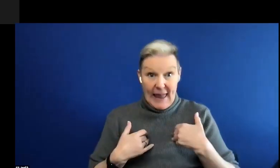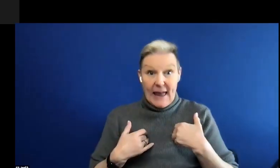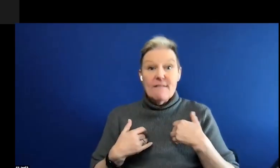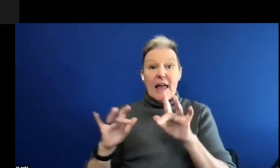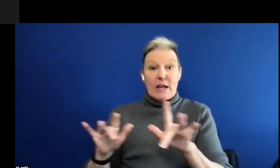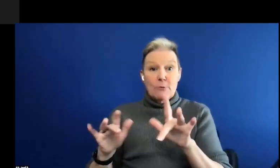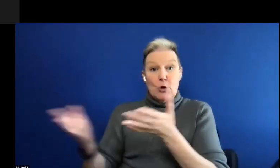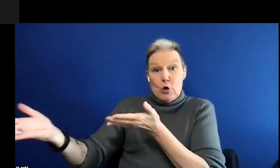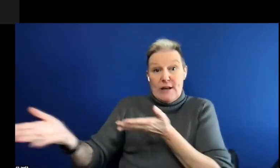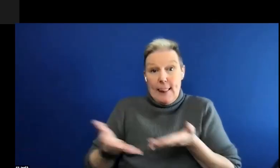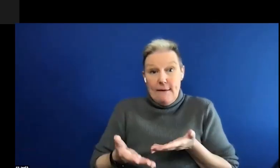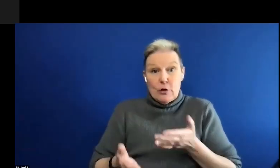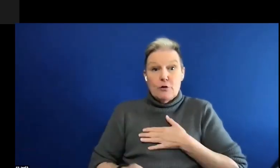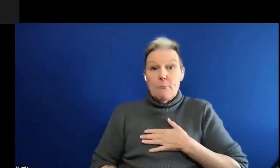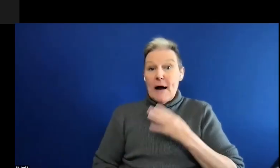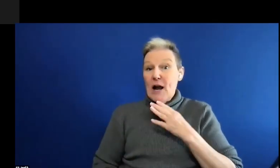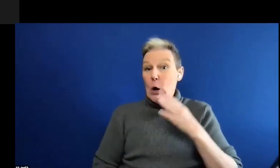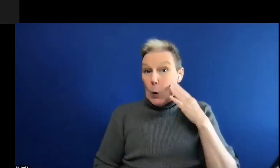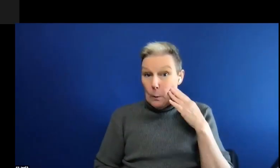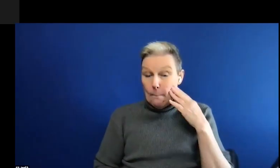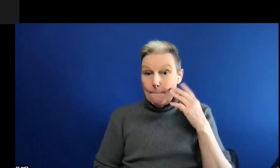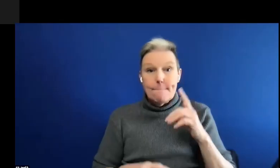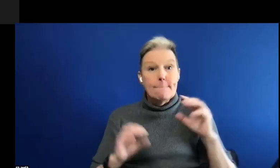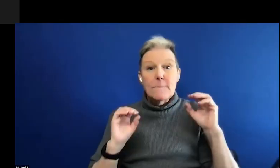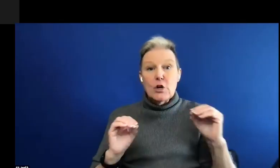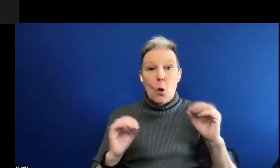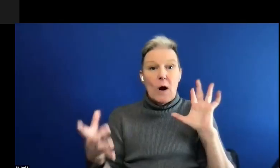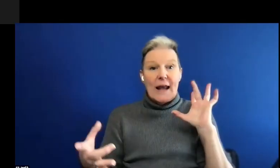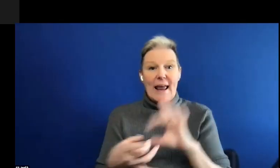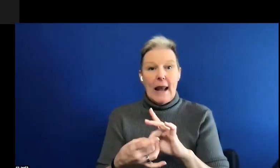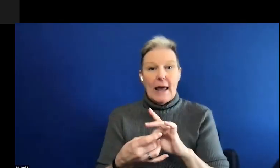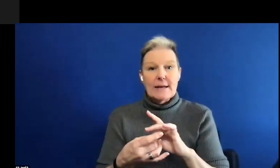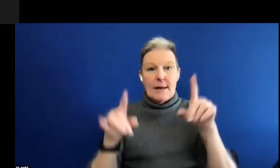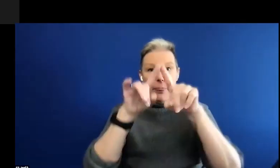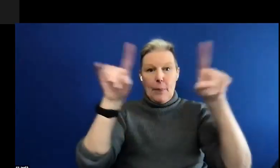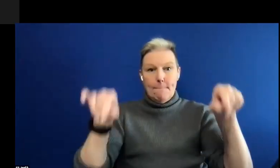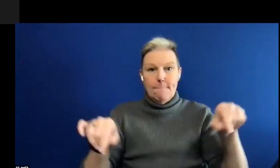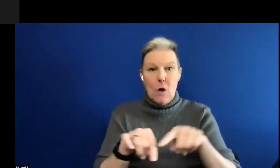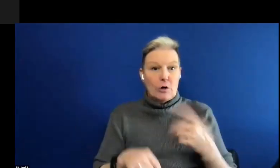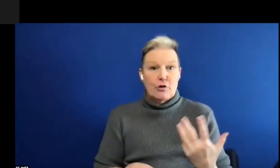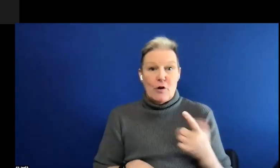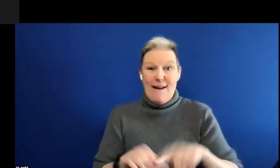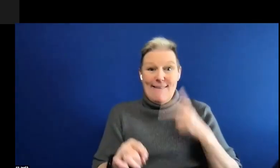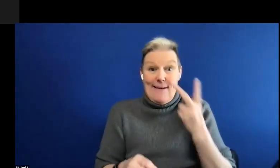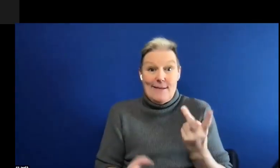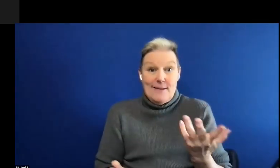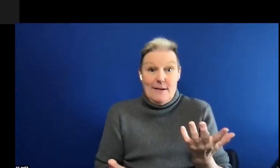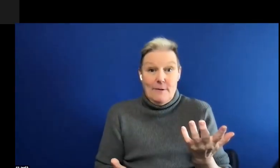was delivered to my house, but no one connected the monitor to it, and I can't see the